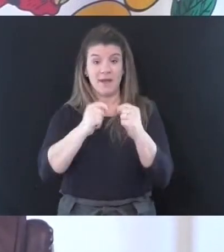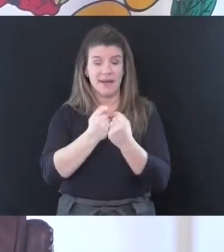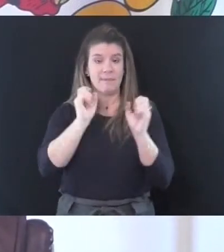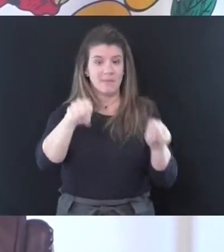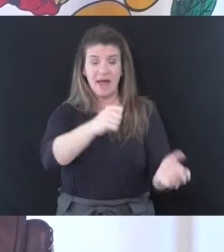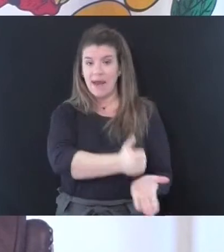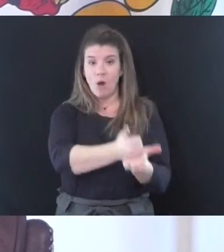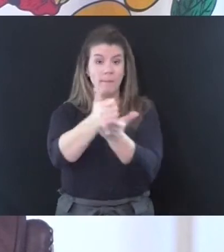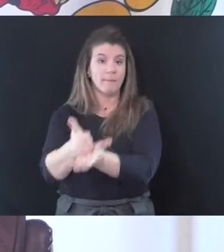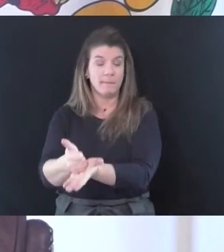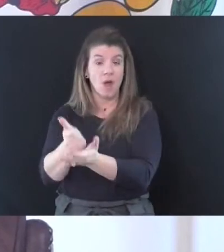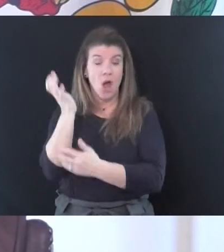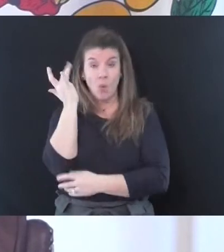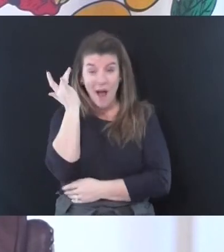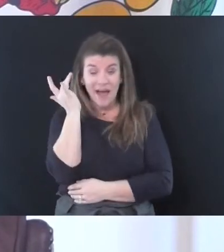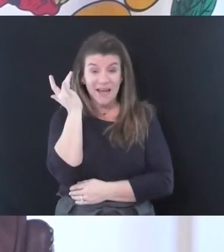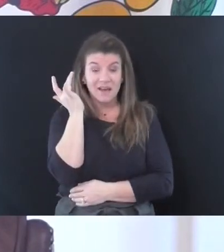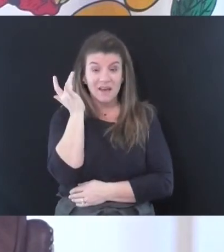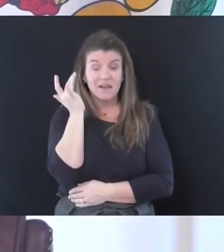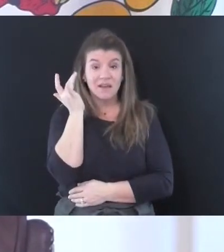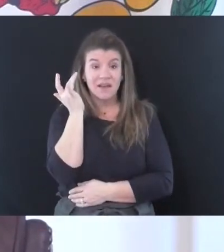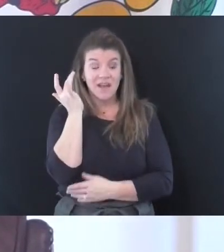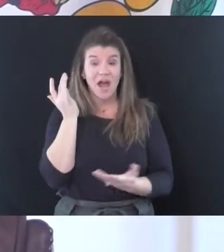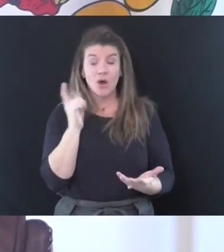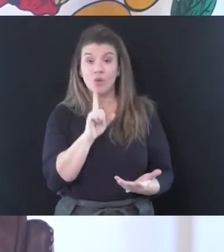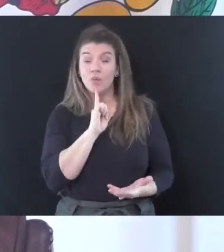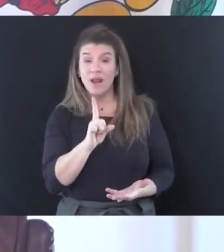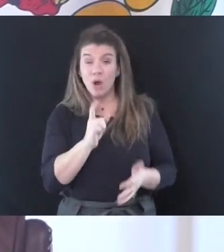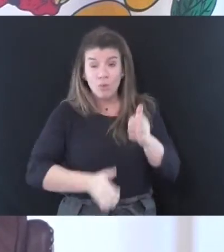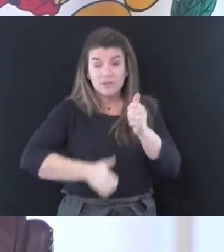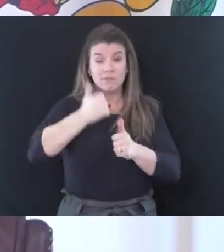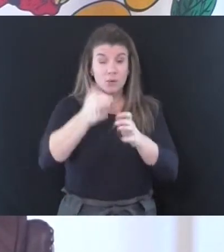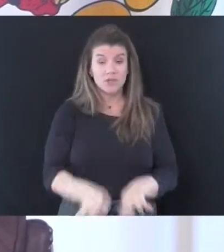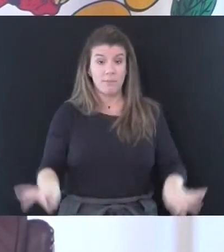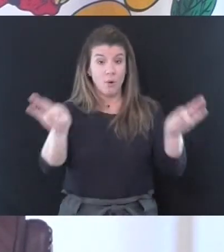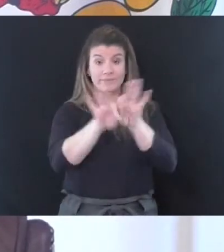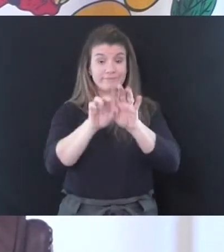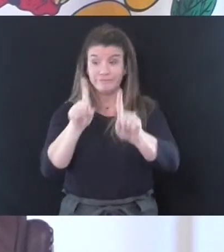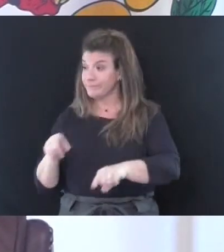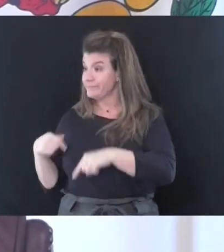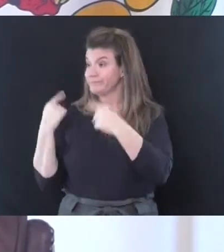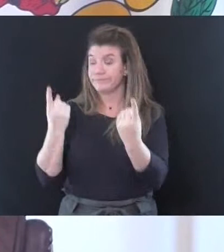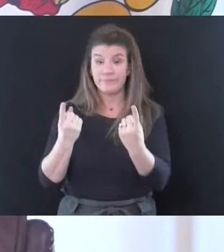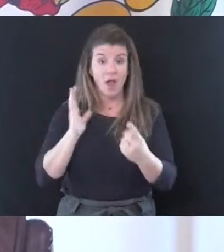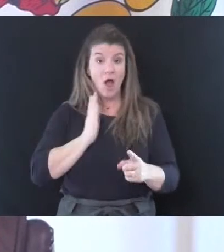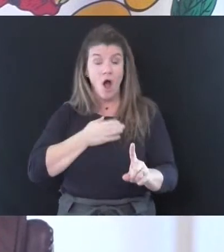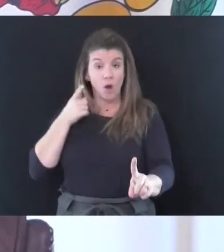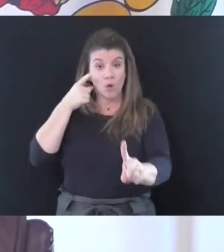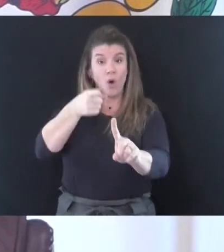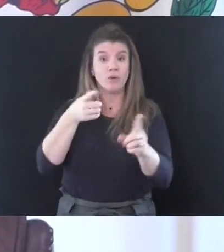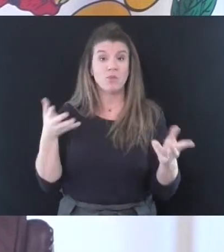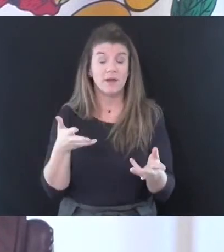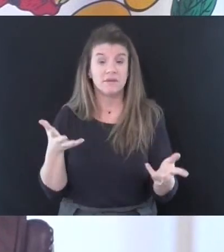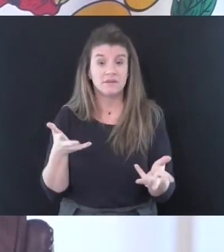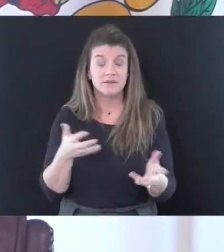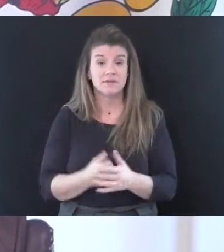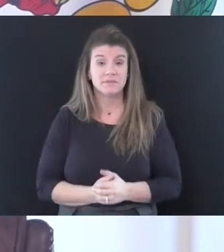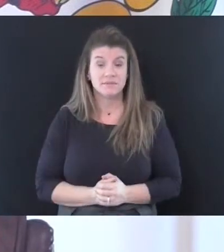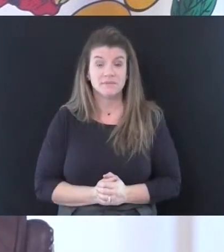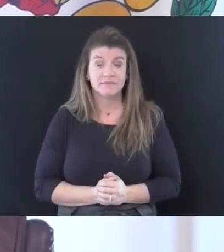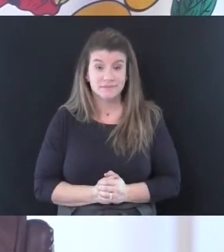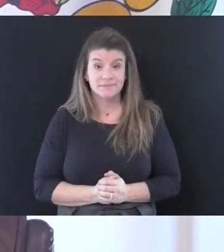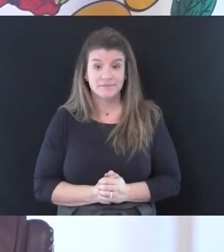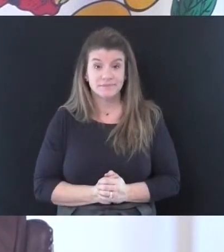in any way, because the bottom line that I have said 1,000 million times is,